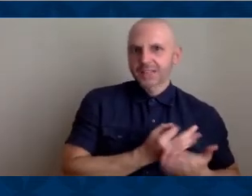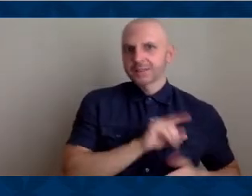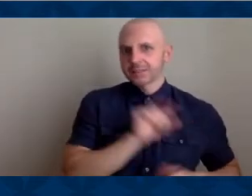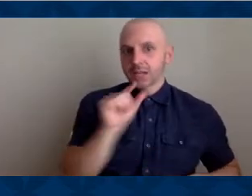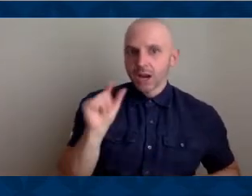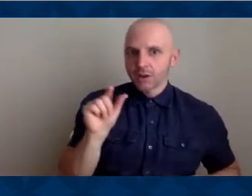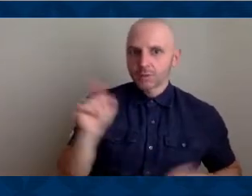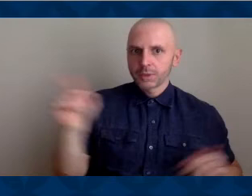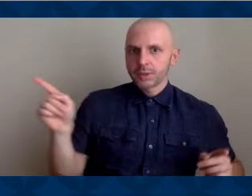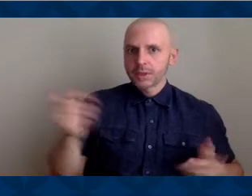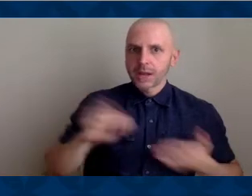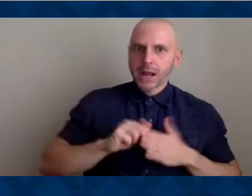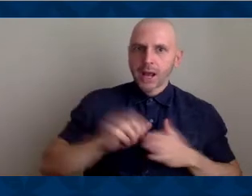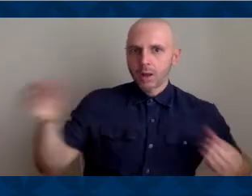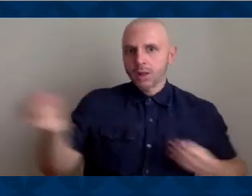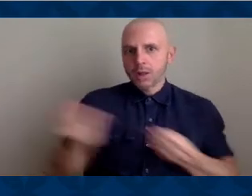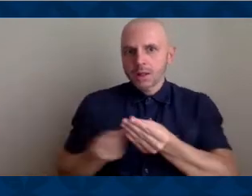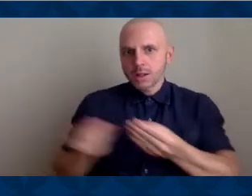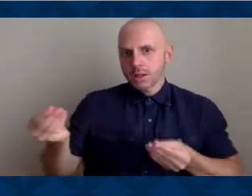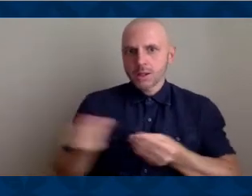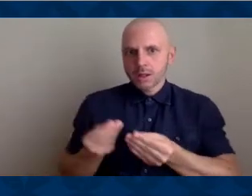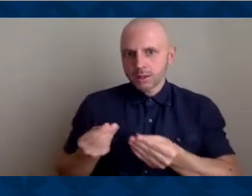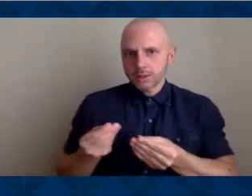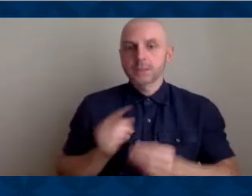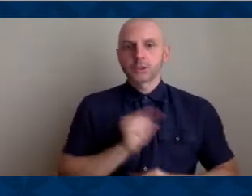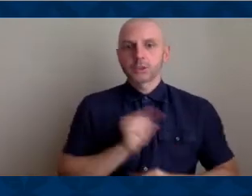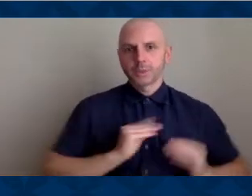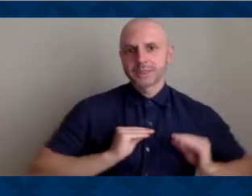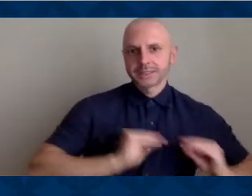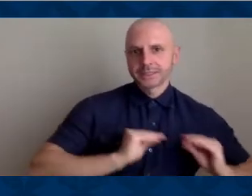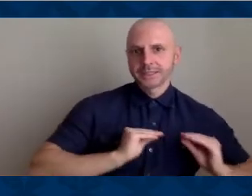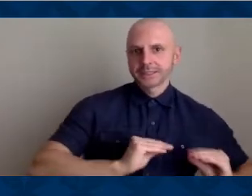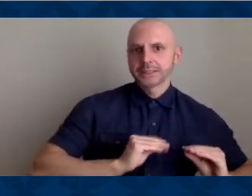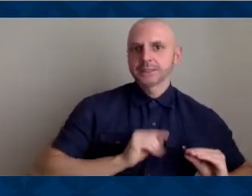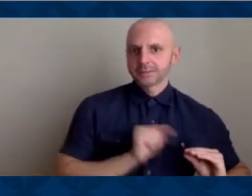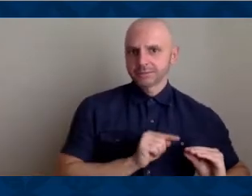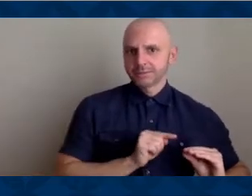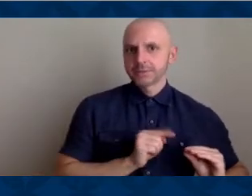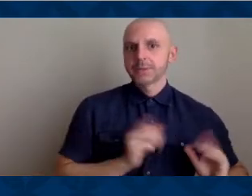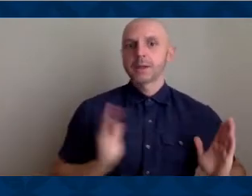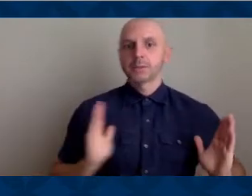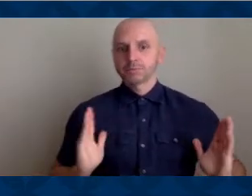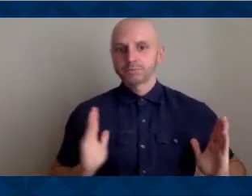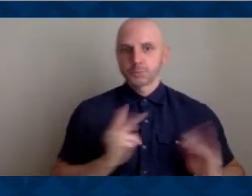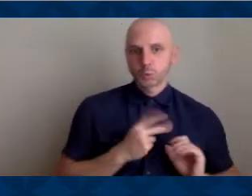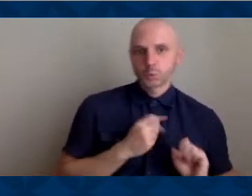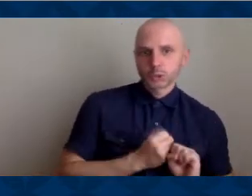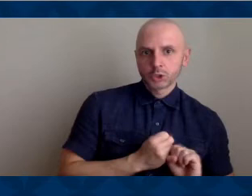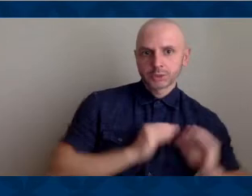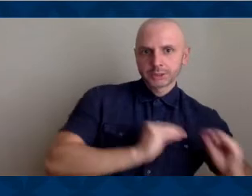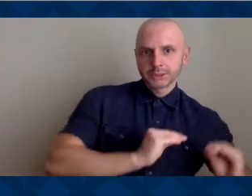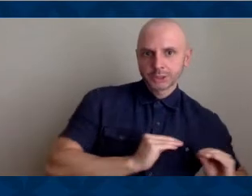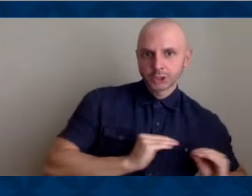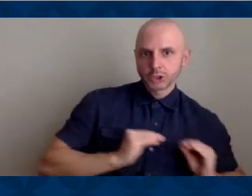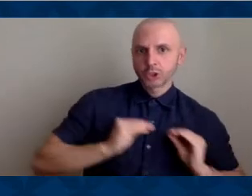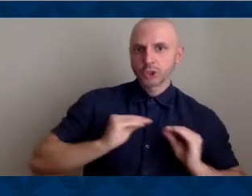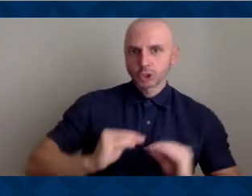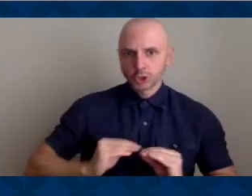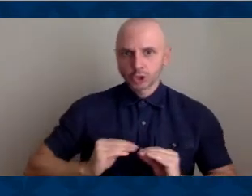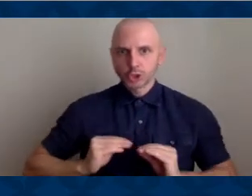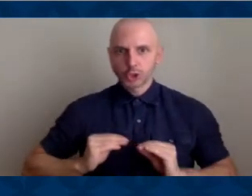And it's been wonderful to see them evolve over that 2-year period and really see them come into their